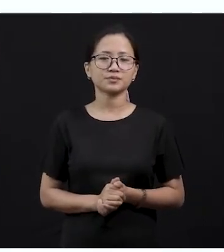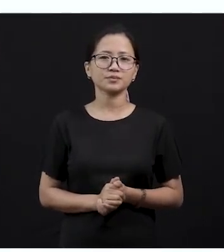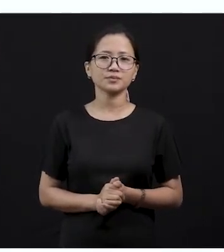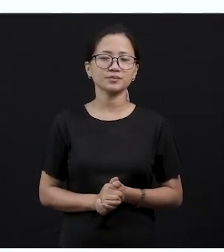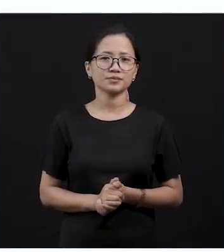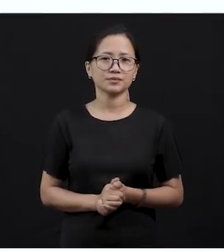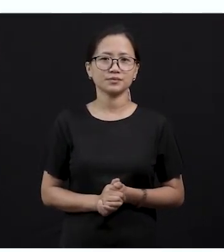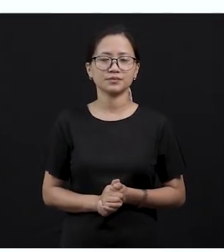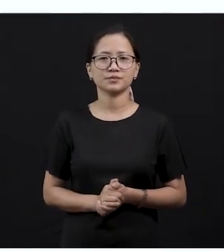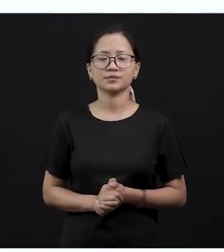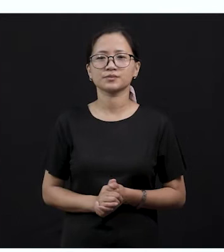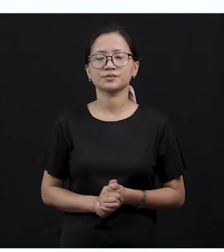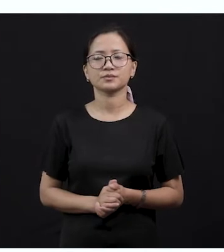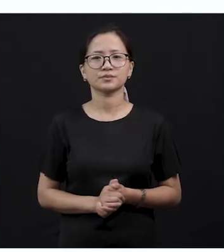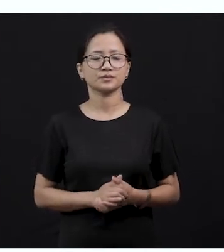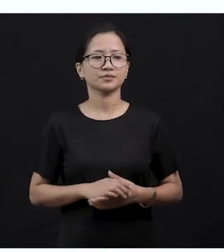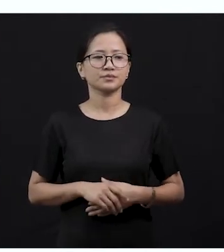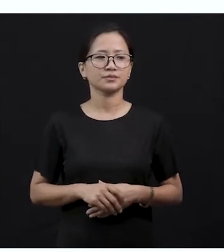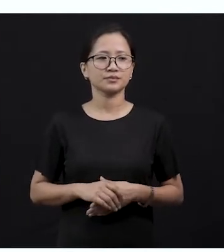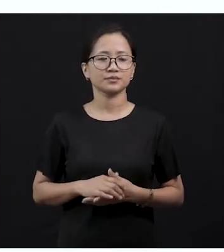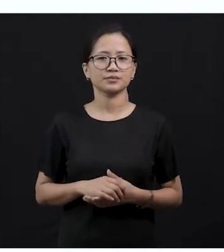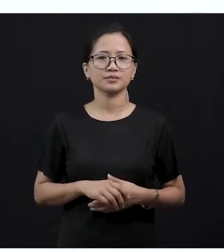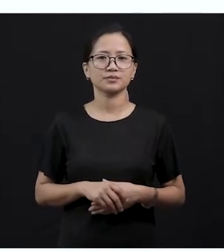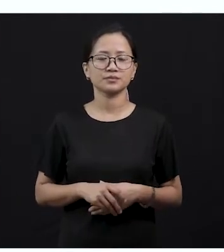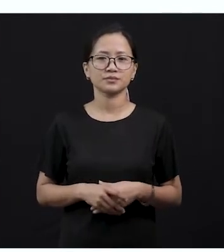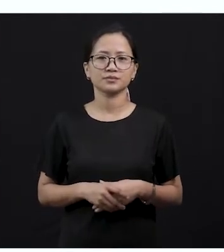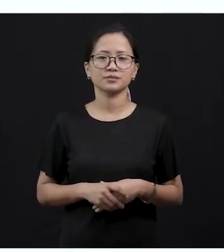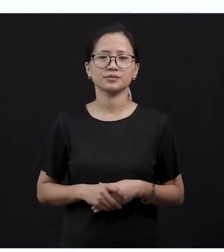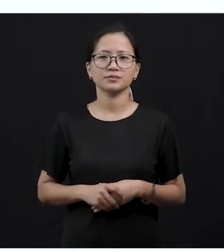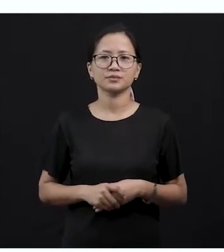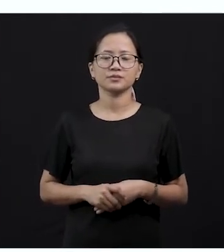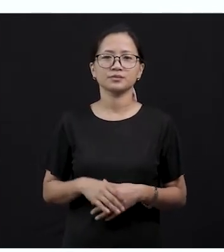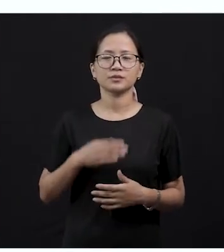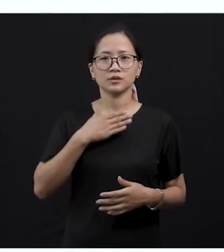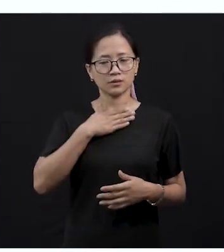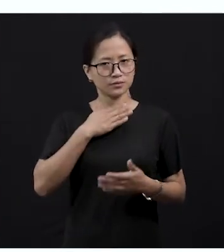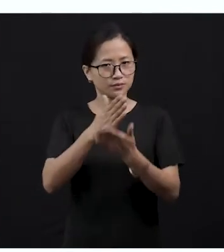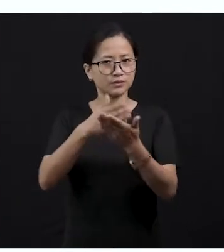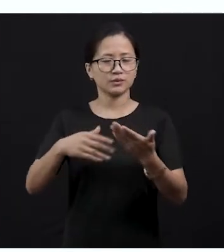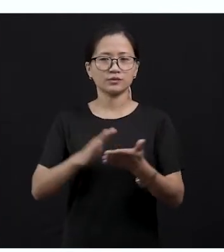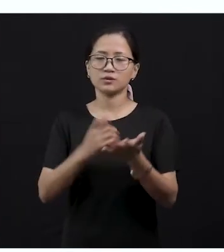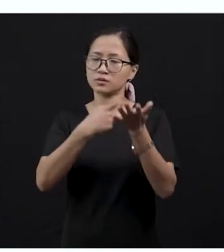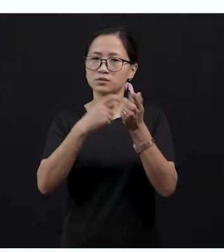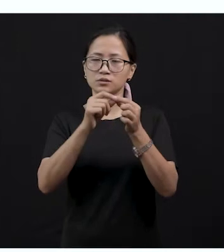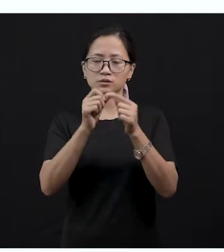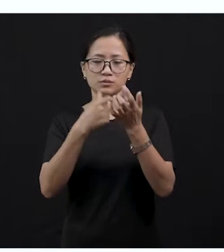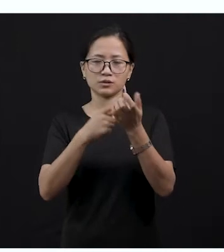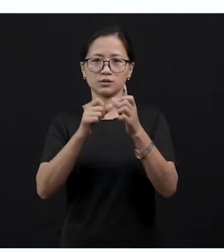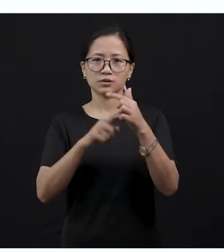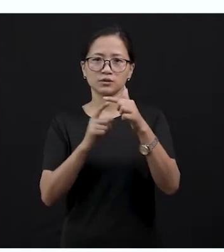respiration, the oxygen we breathe in is used by the body and carbon dioxide is given out. Breathing is a part of respiration. So let us